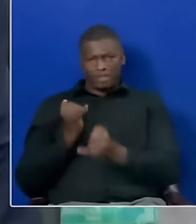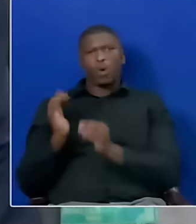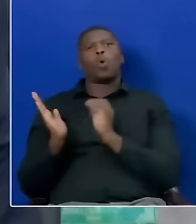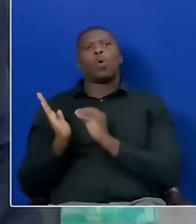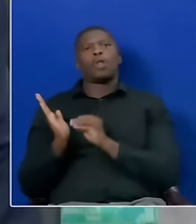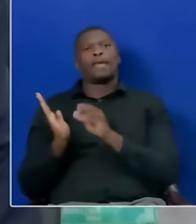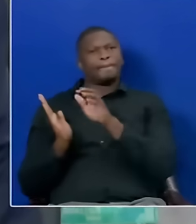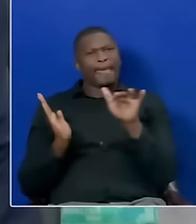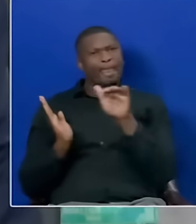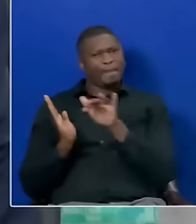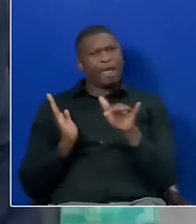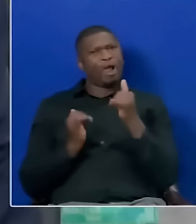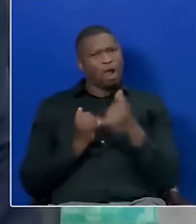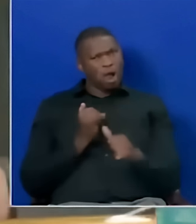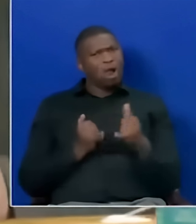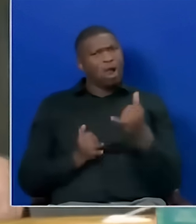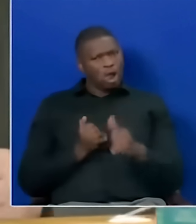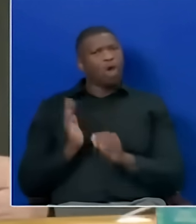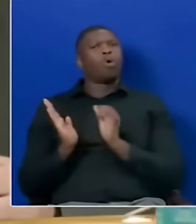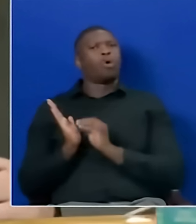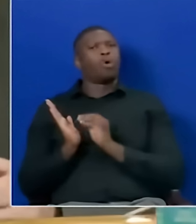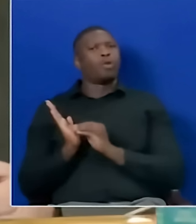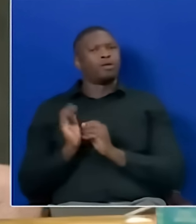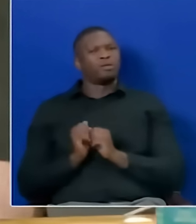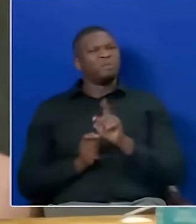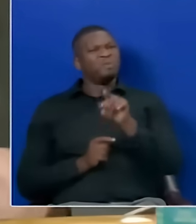Why do you describe them as typing errors?